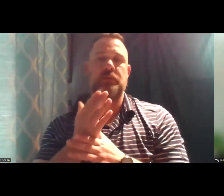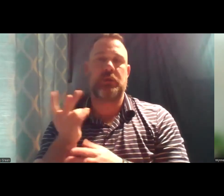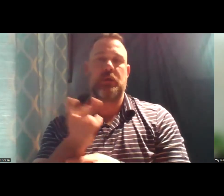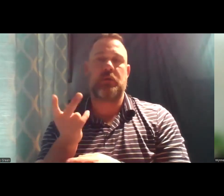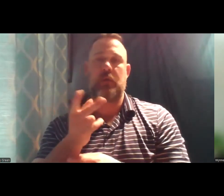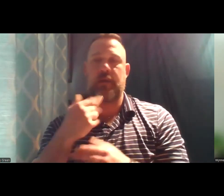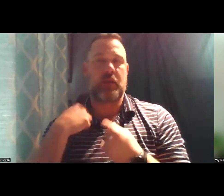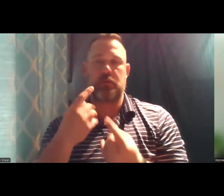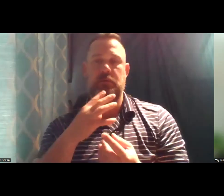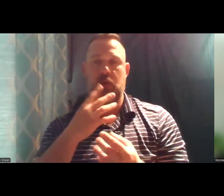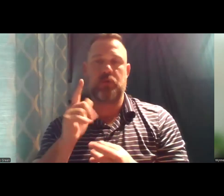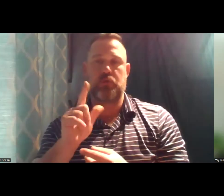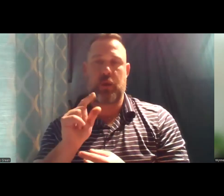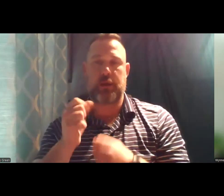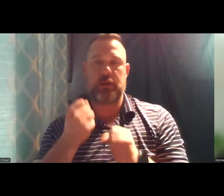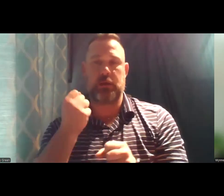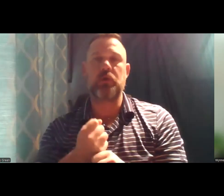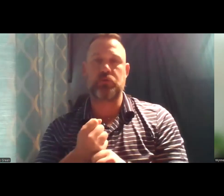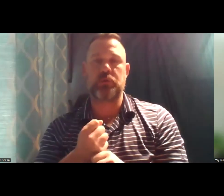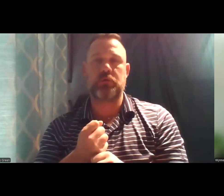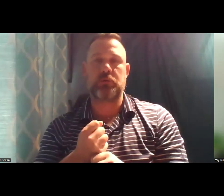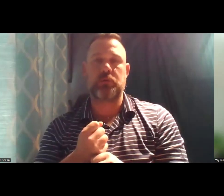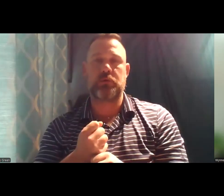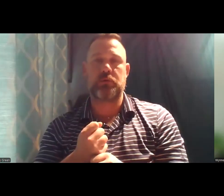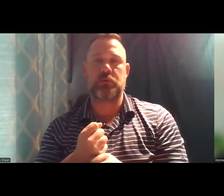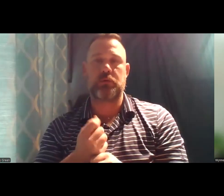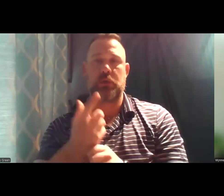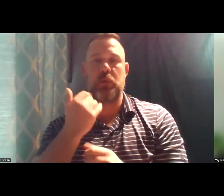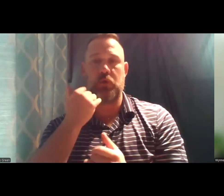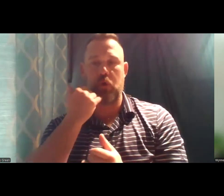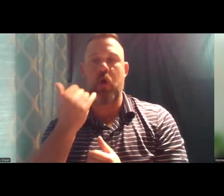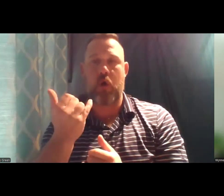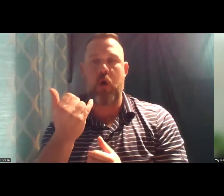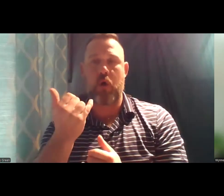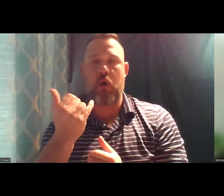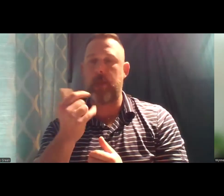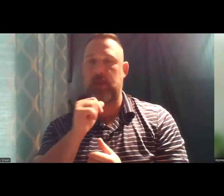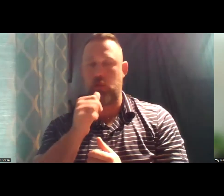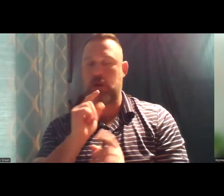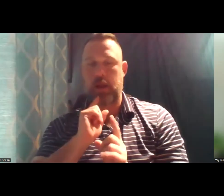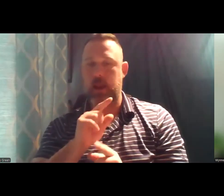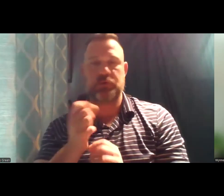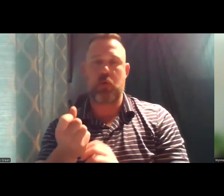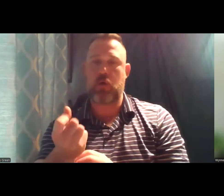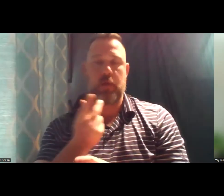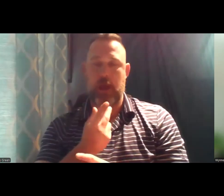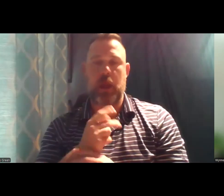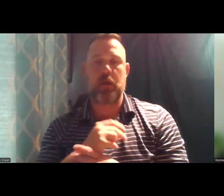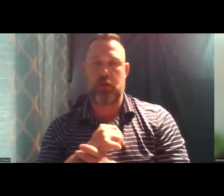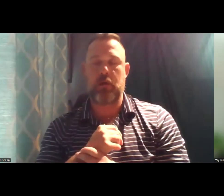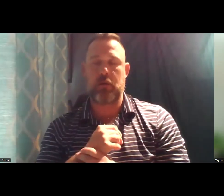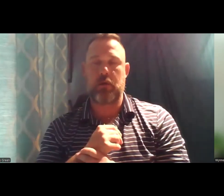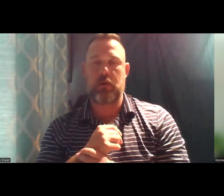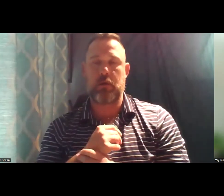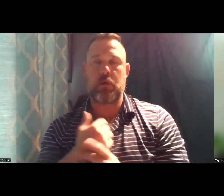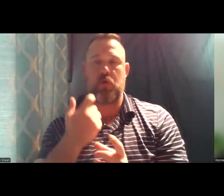not spoken in 20 years. He would call him, but Dawn would neither answer nor return his calls. Recently,